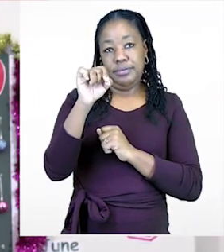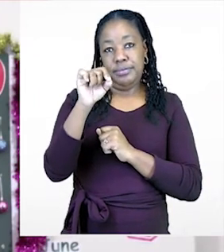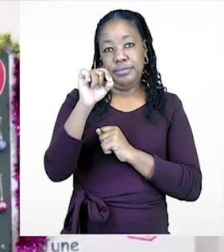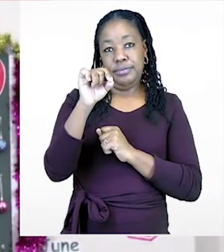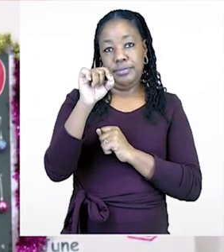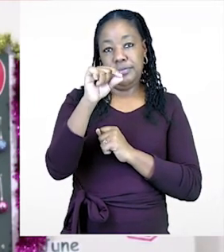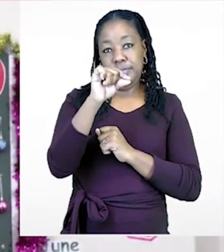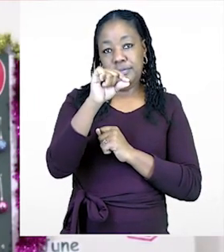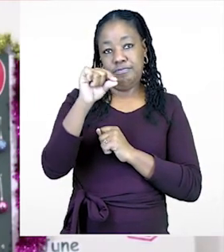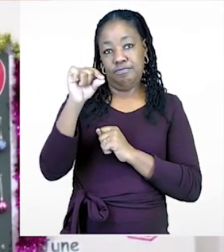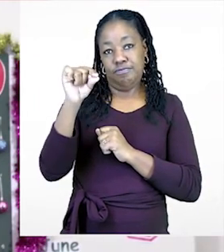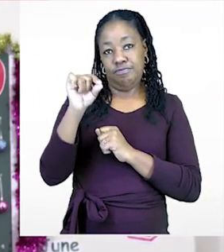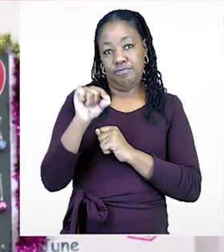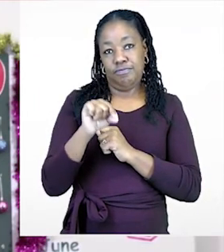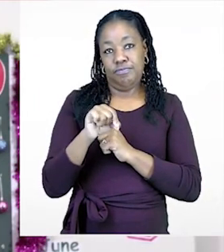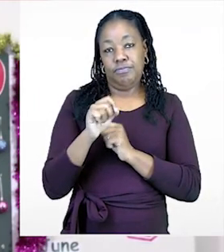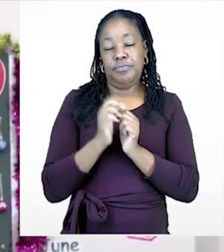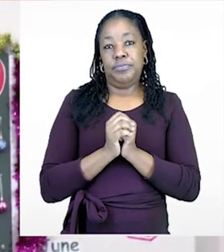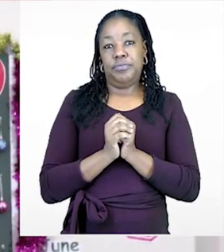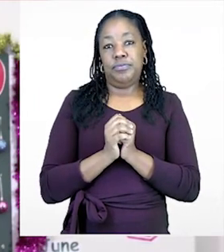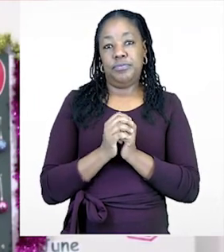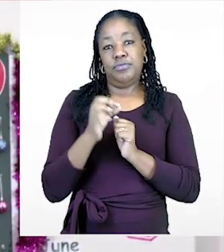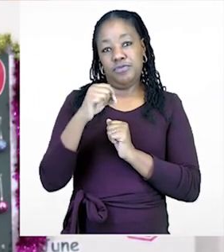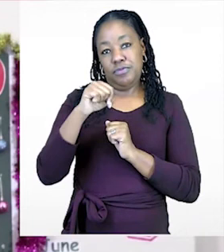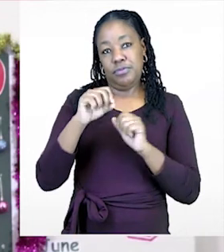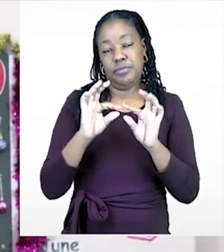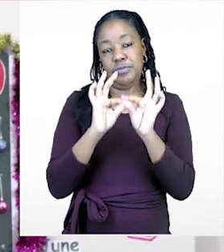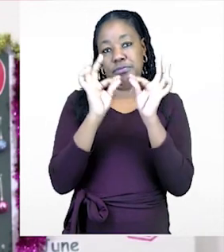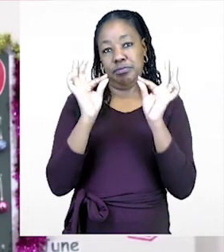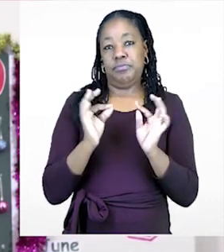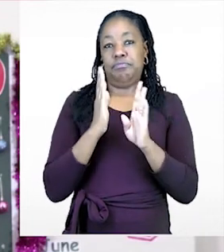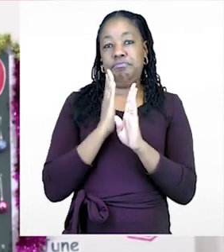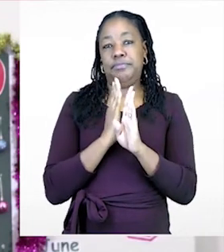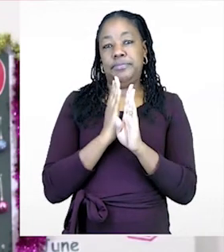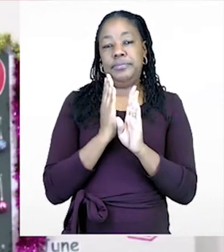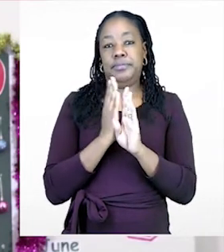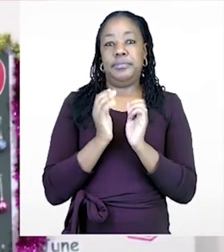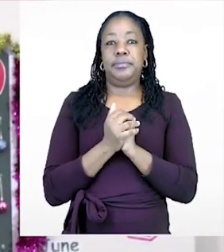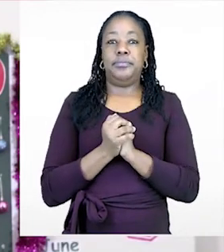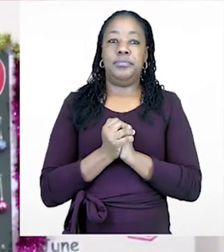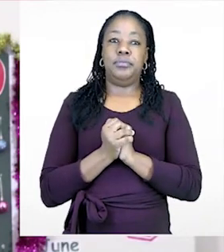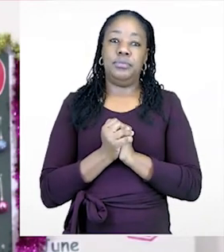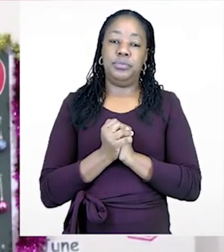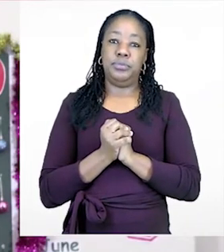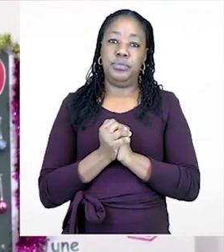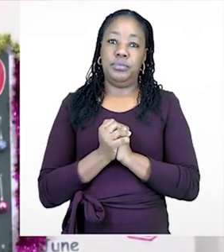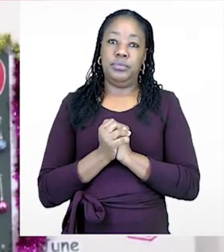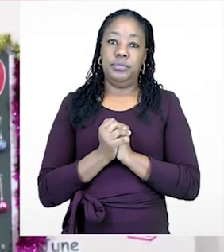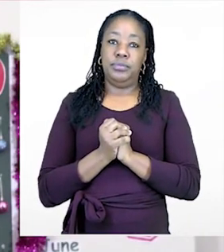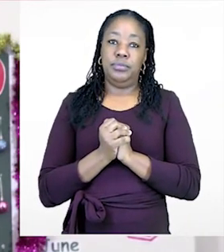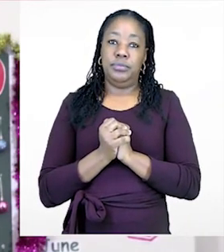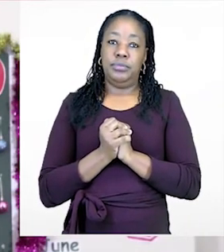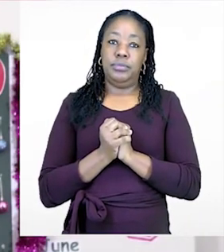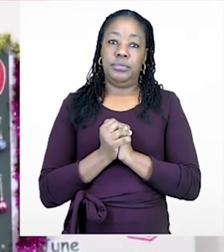your handwriting is neat so that we can see what you are writing. So it is your job to make